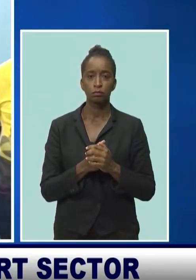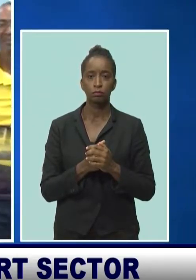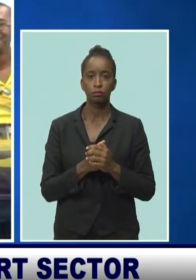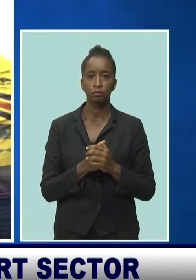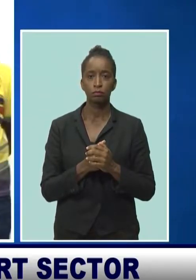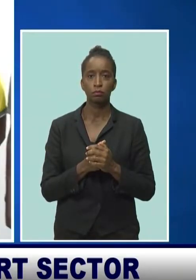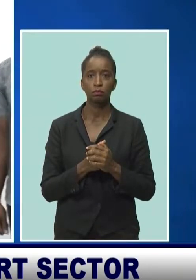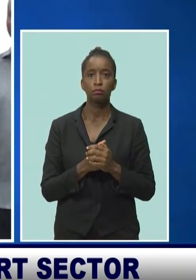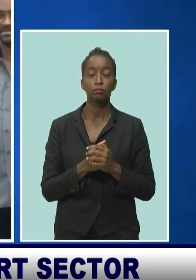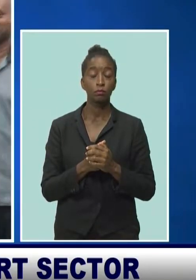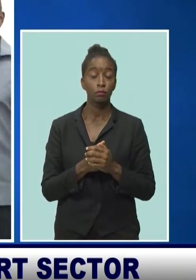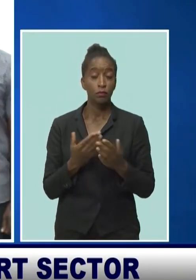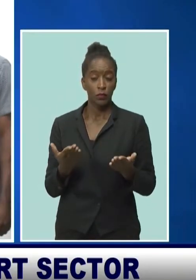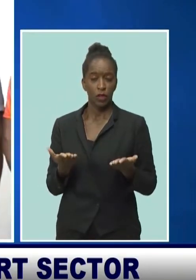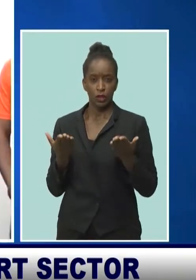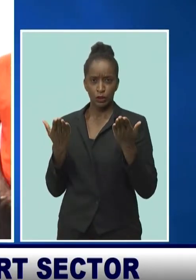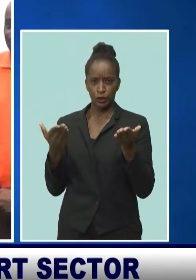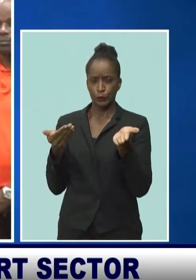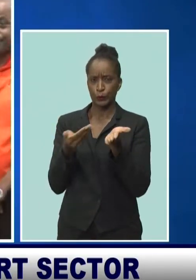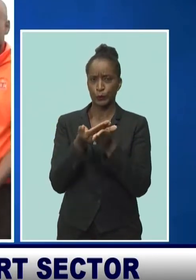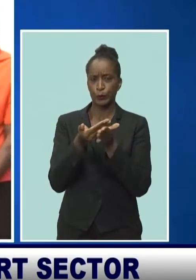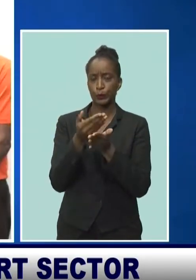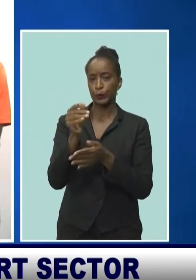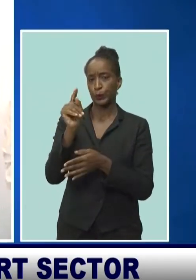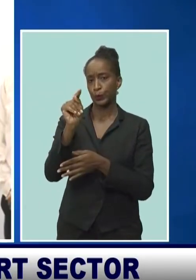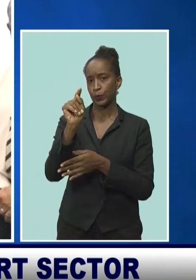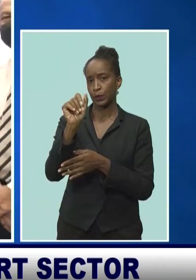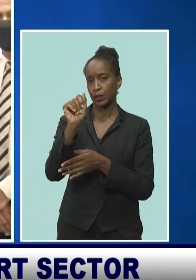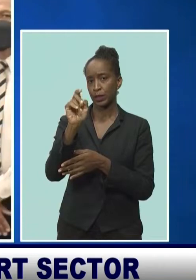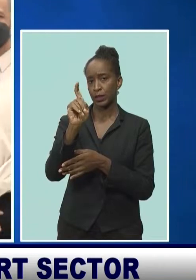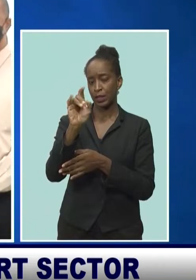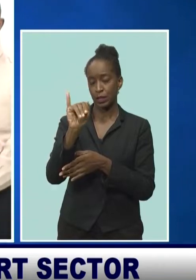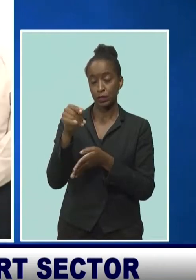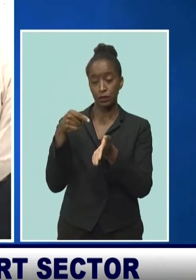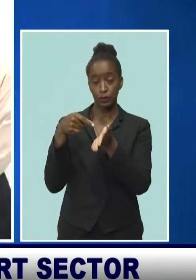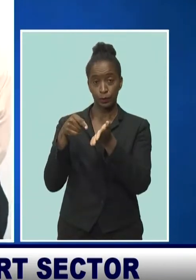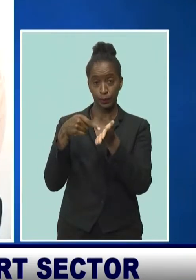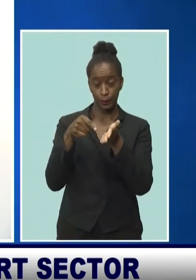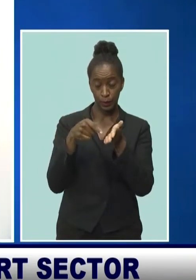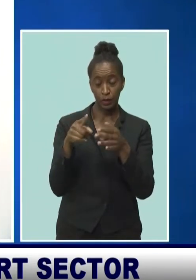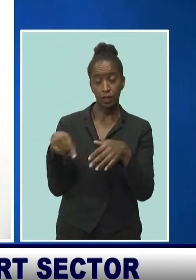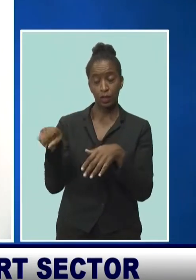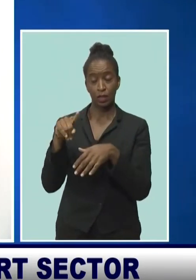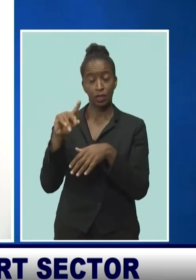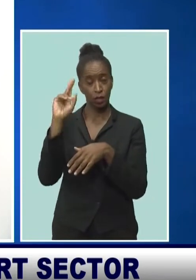has been favorably considered by Cabinet, and an announcement of a standardized